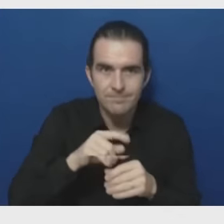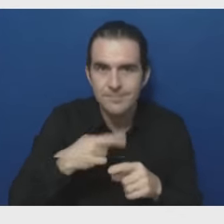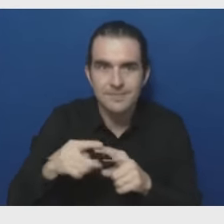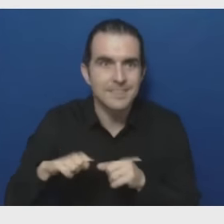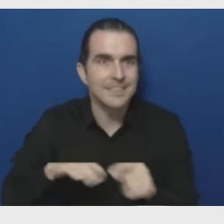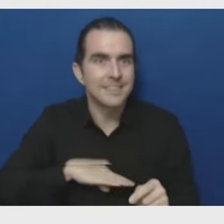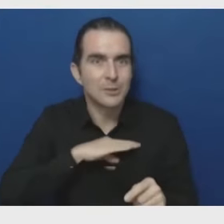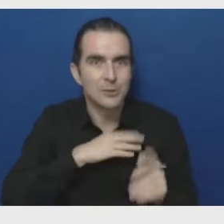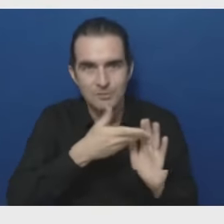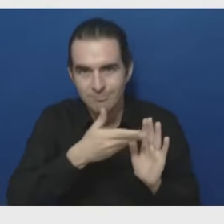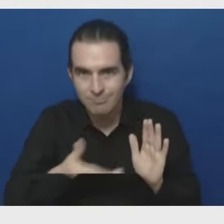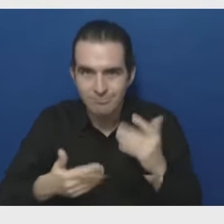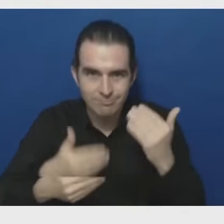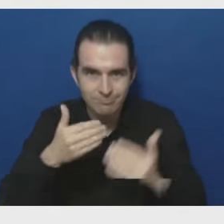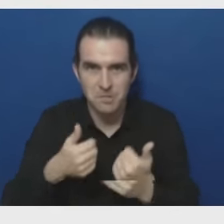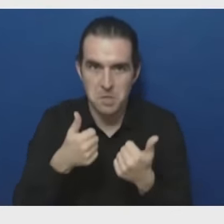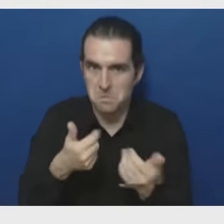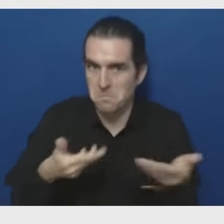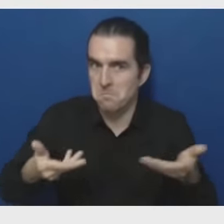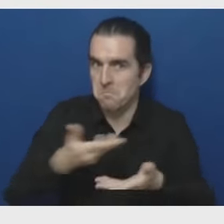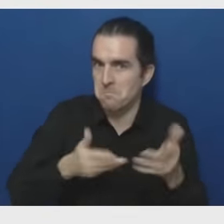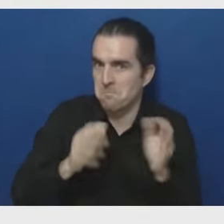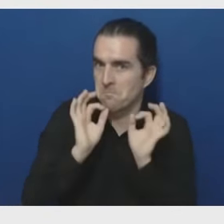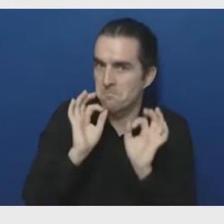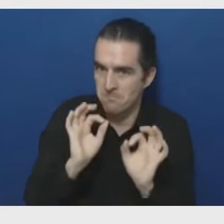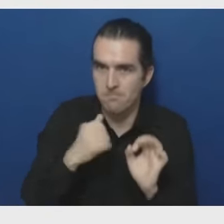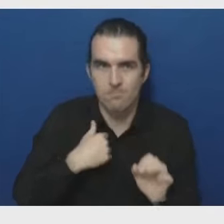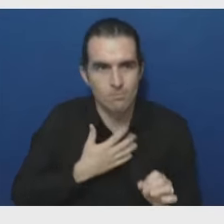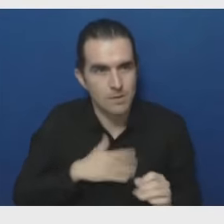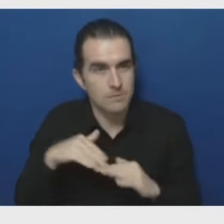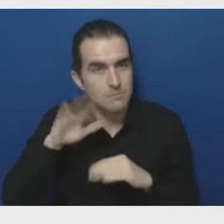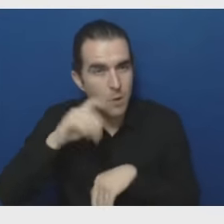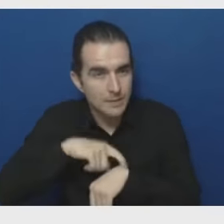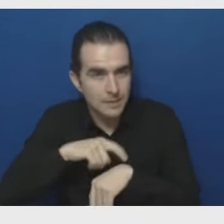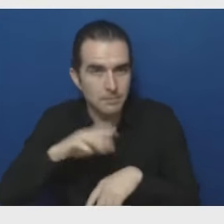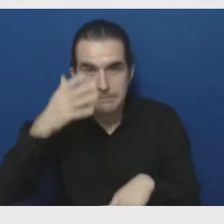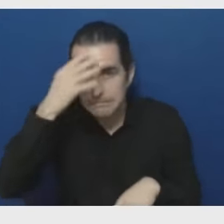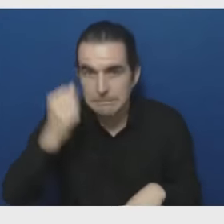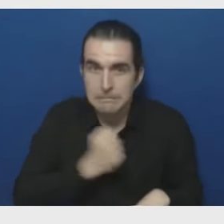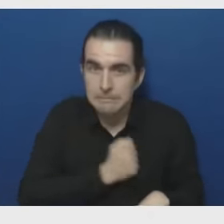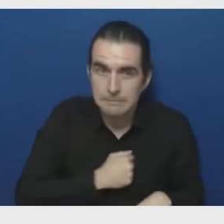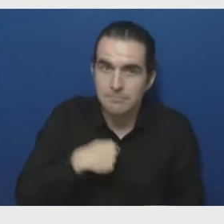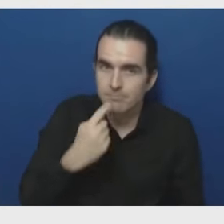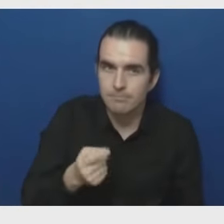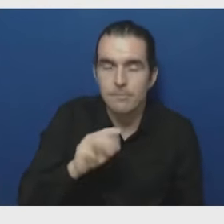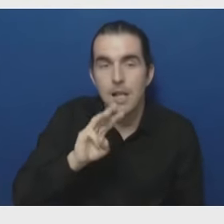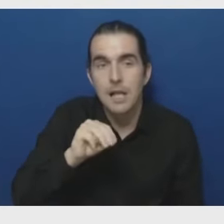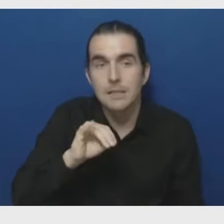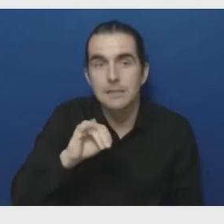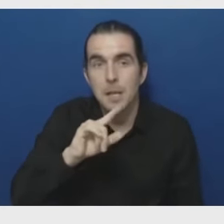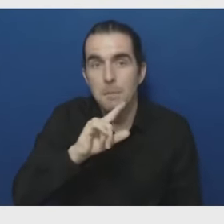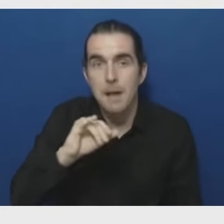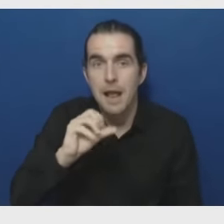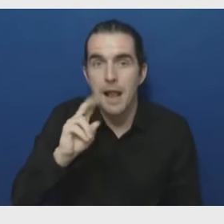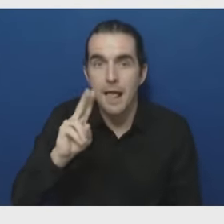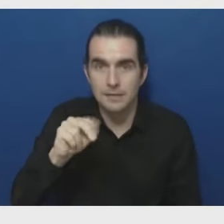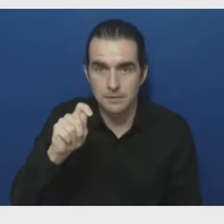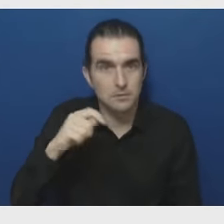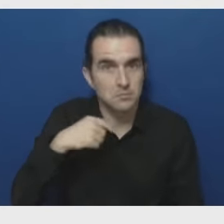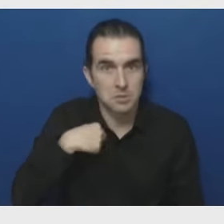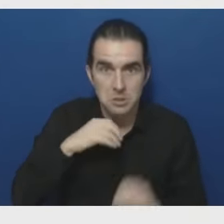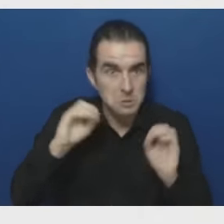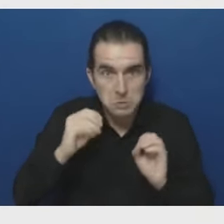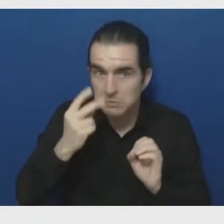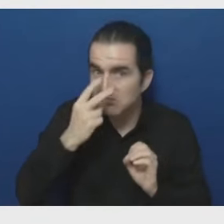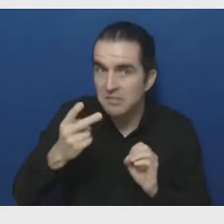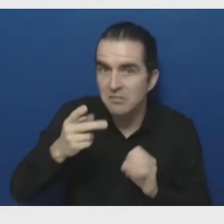and my sisters visited, and you know, diversity, half of them were thought to be from the Solomon Islands. So my sisters often say that, you know, we're not only